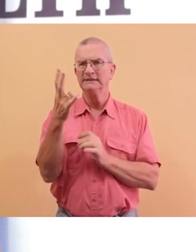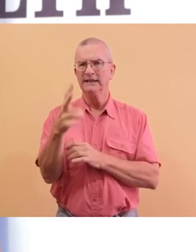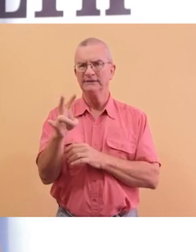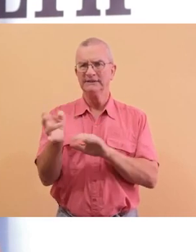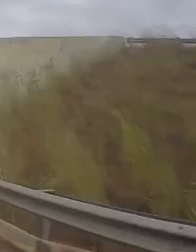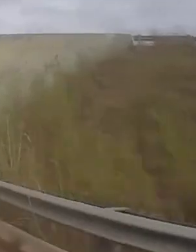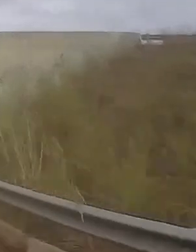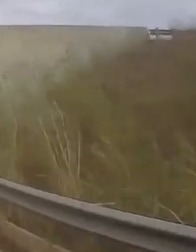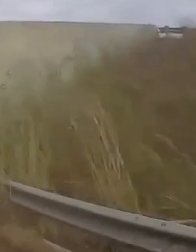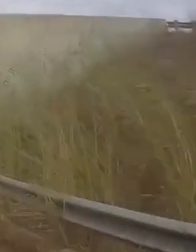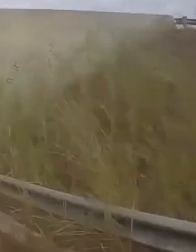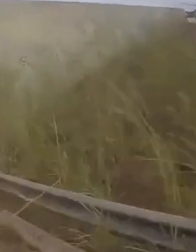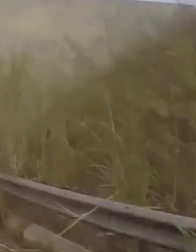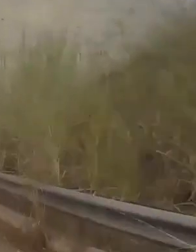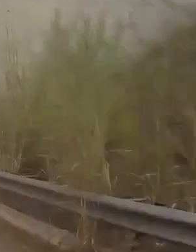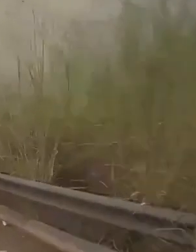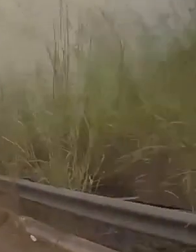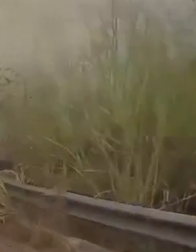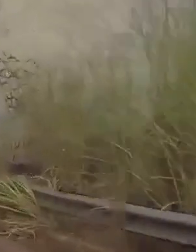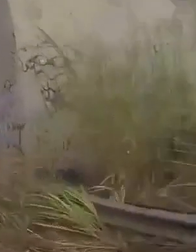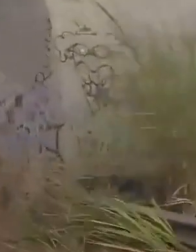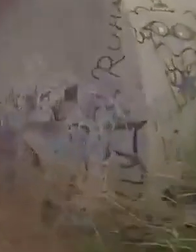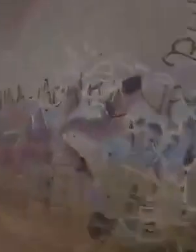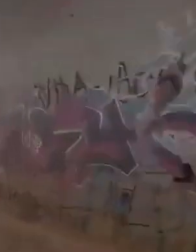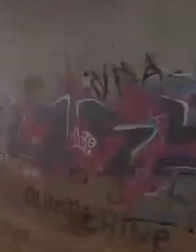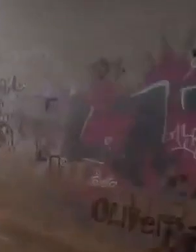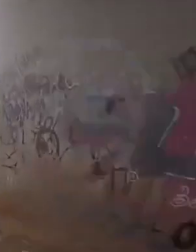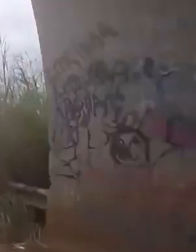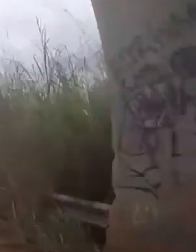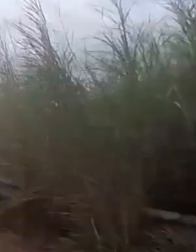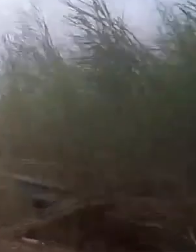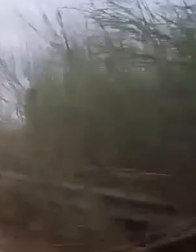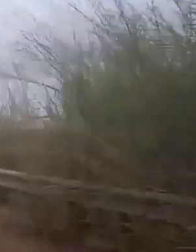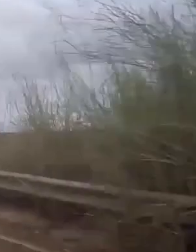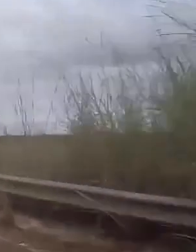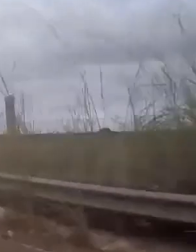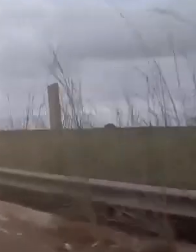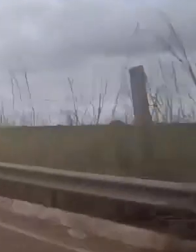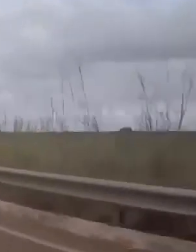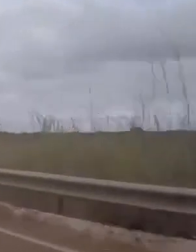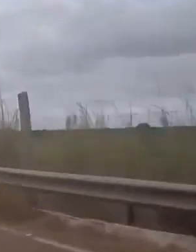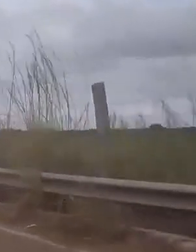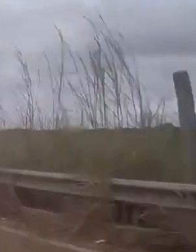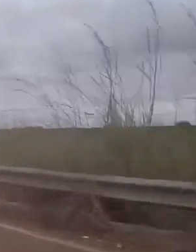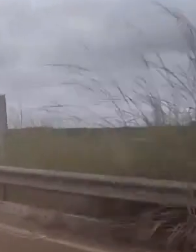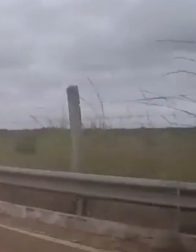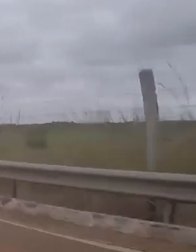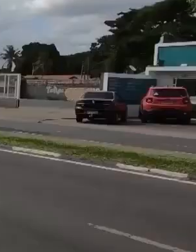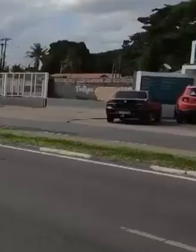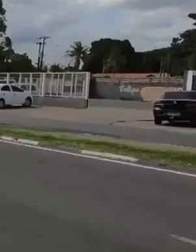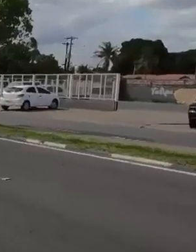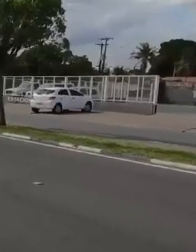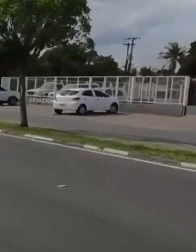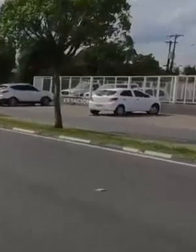88,017 deaths. Dr. Persaud called for the cross-border movement to cease, saying too many persons in the bordering communities are putting